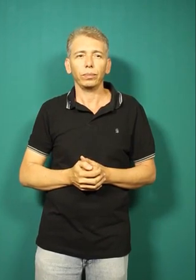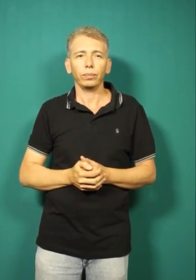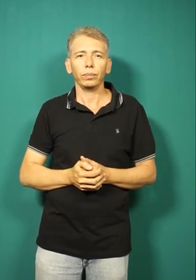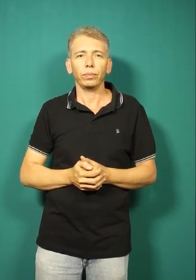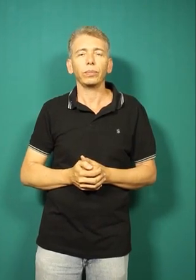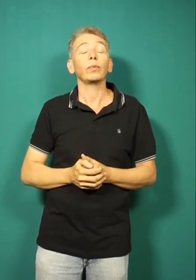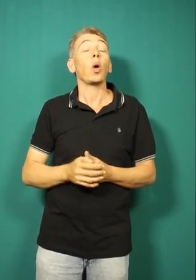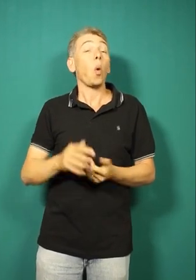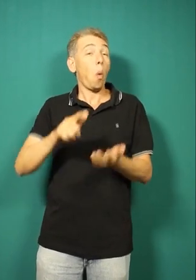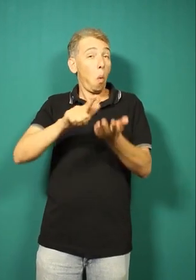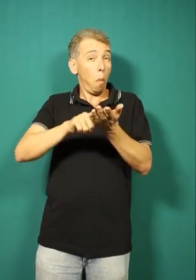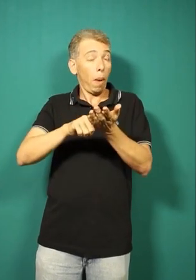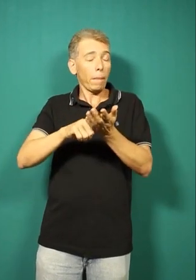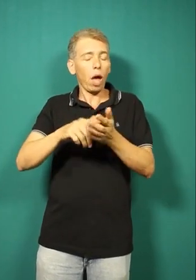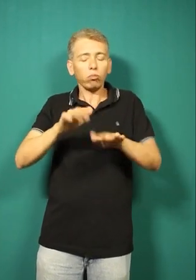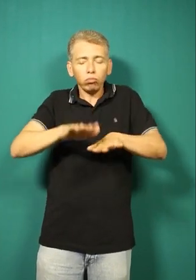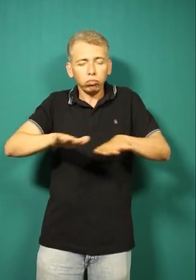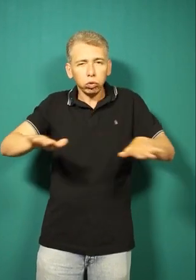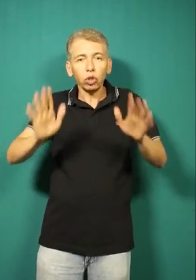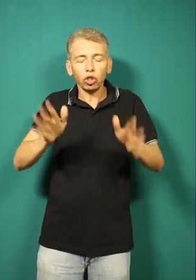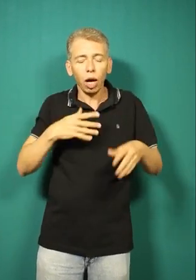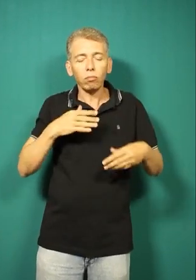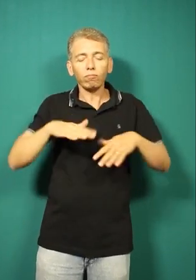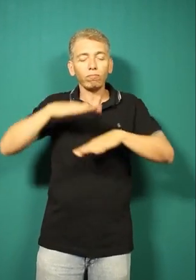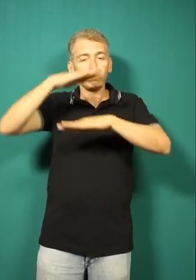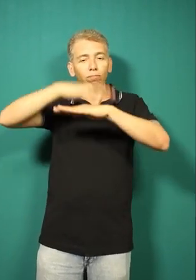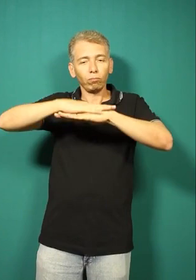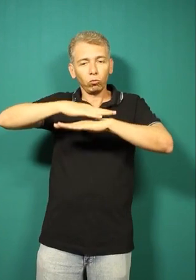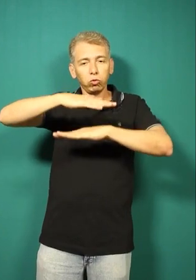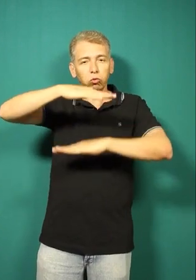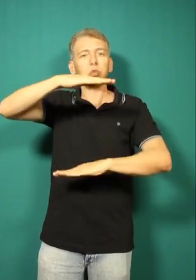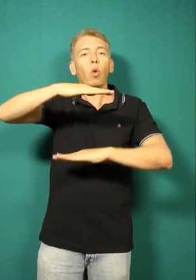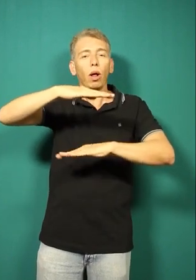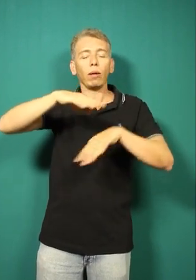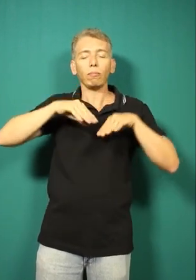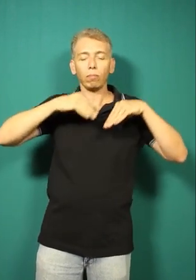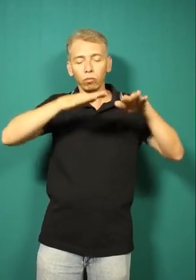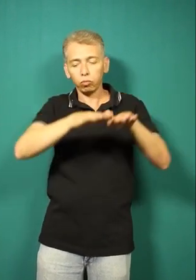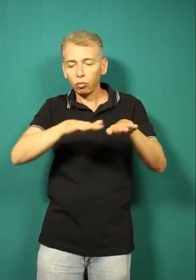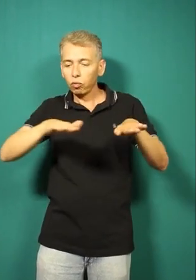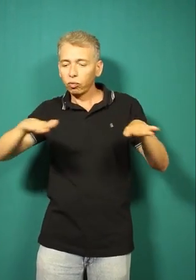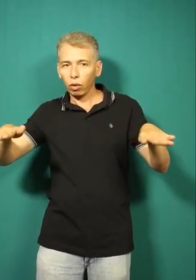The formed paper is then placed on the top of the pile on the couching stand.